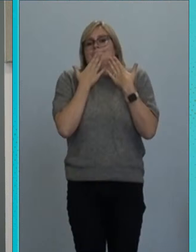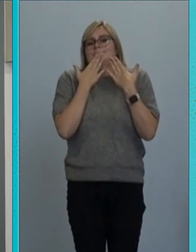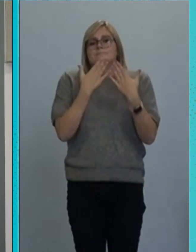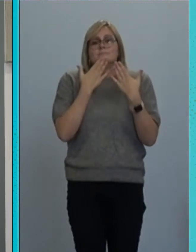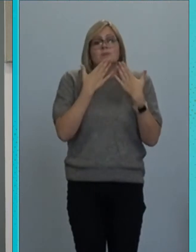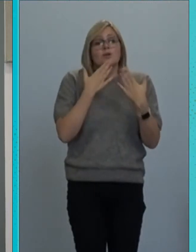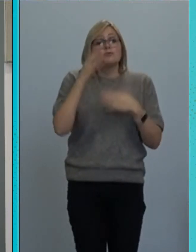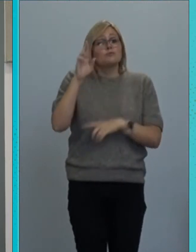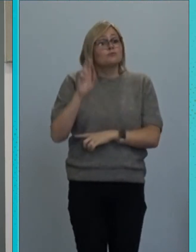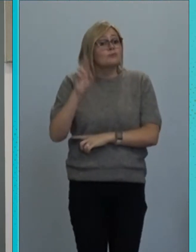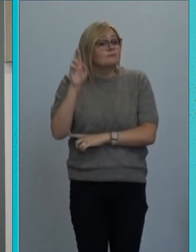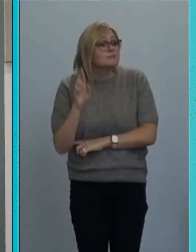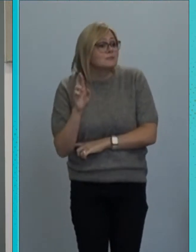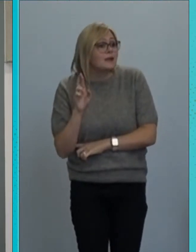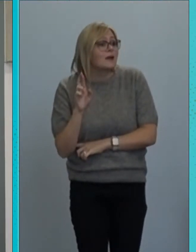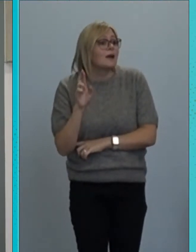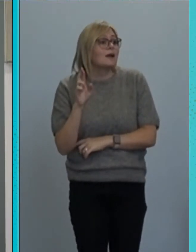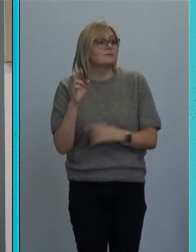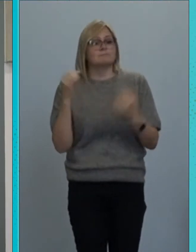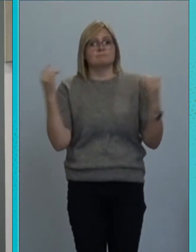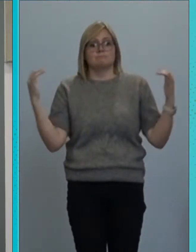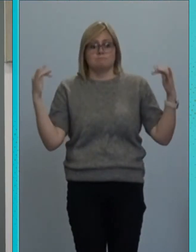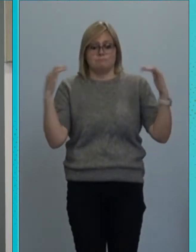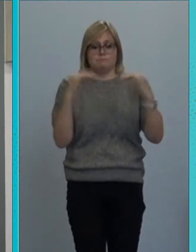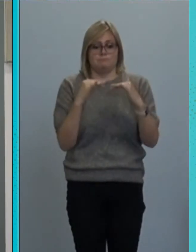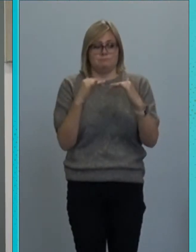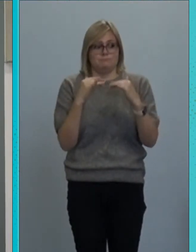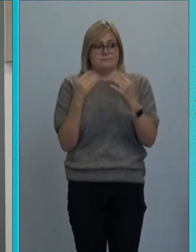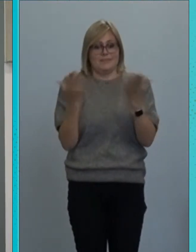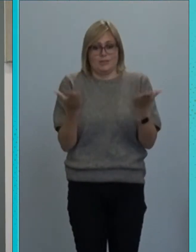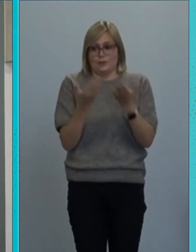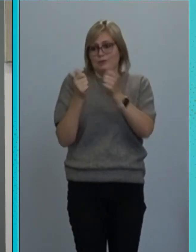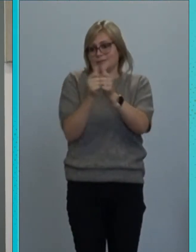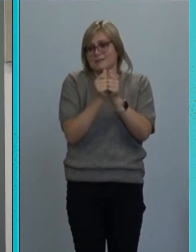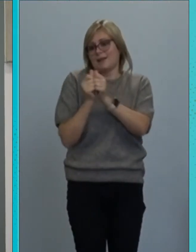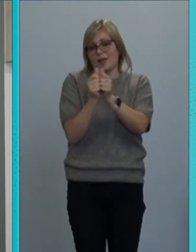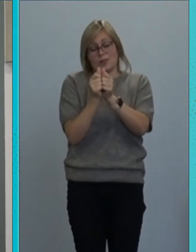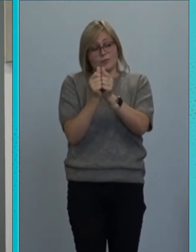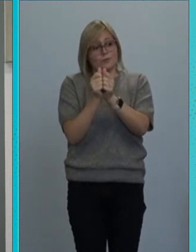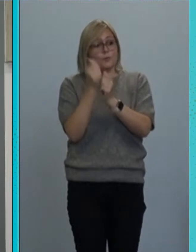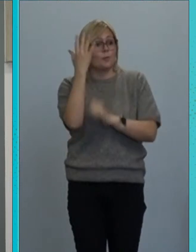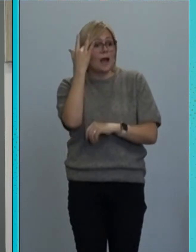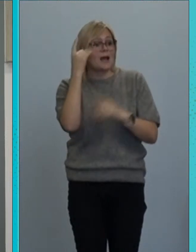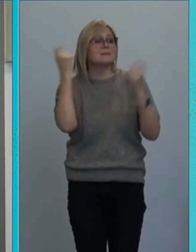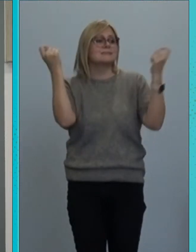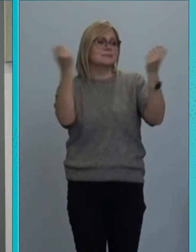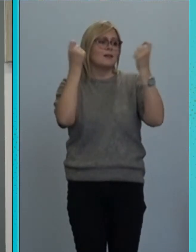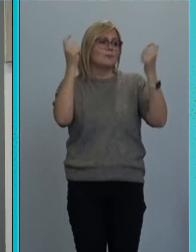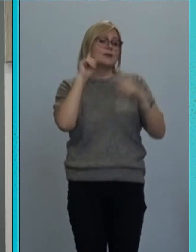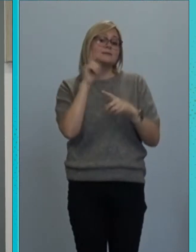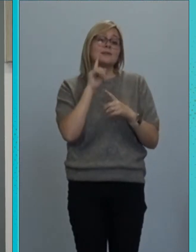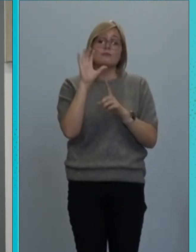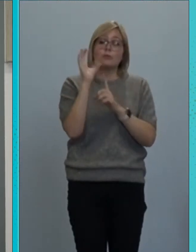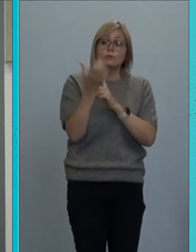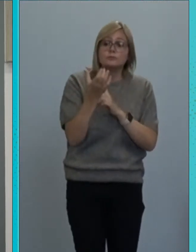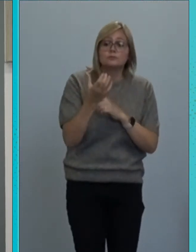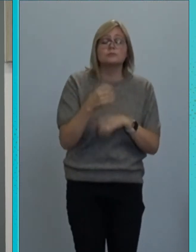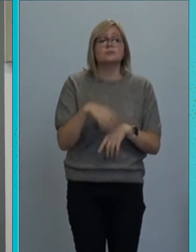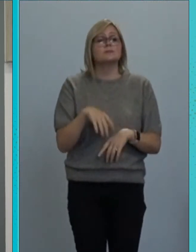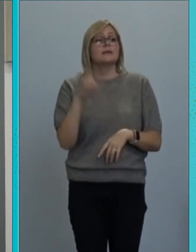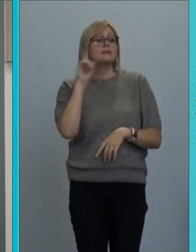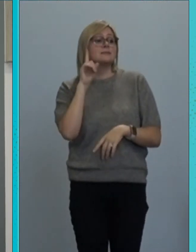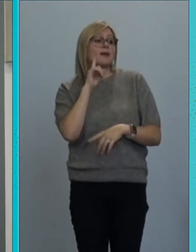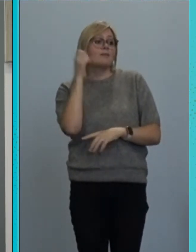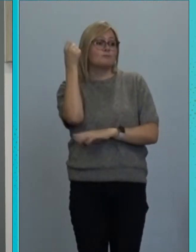that Riverside has gathered us all together to celebrate deaf culture,